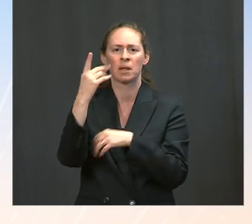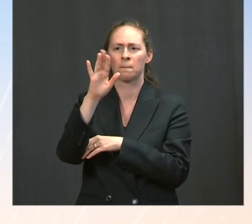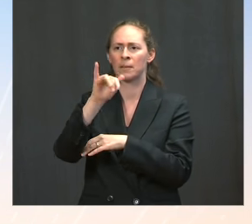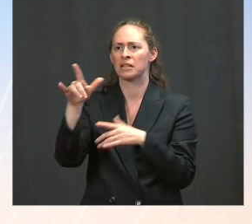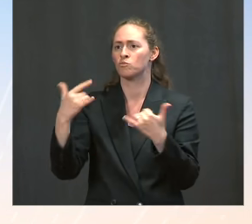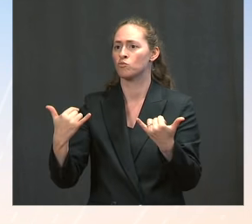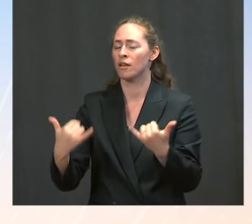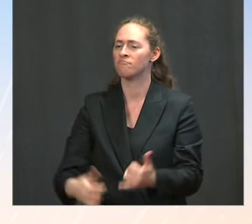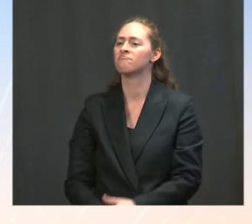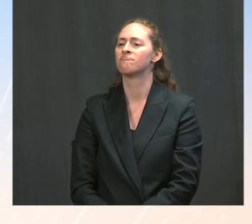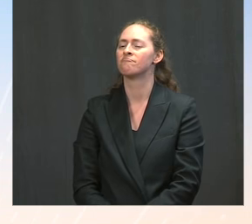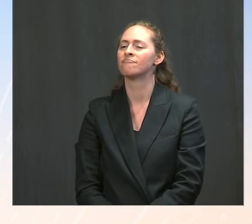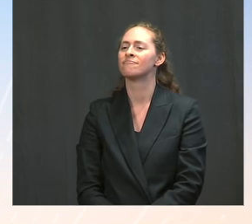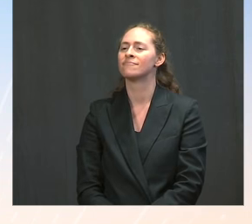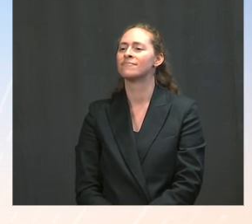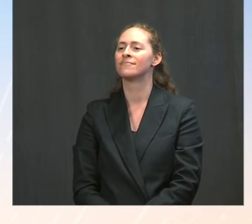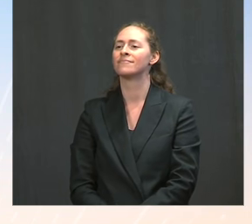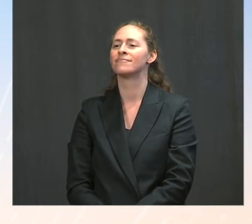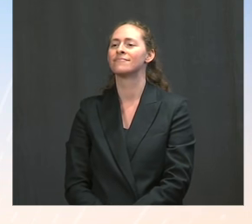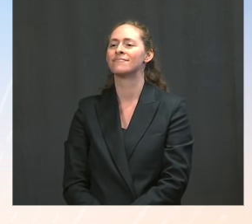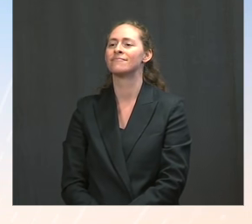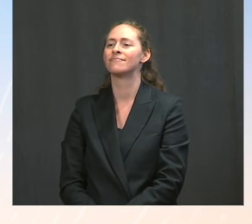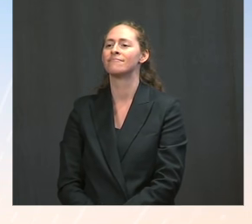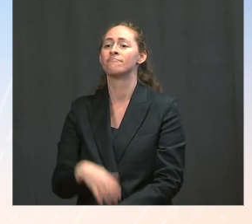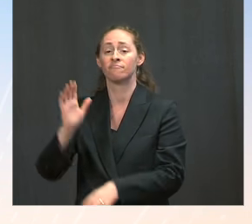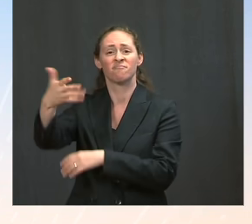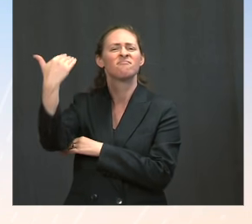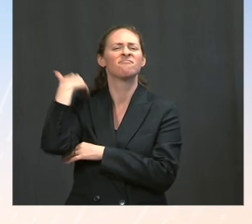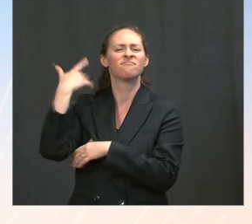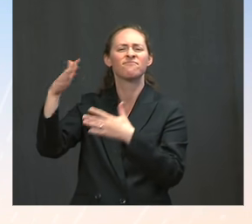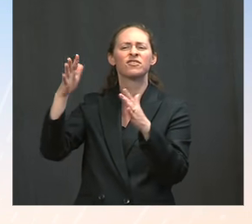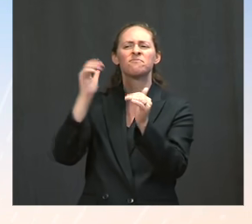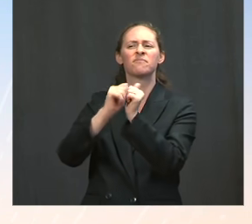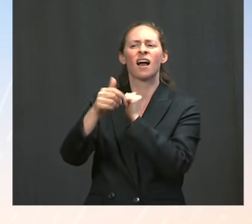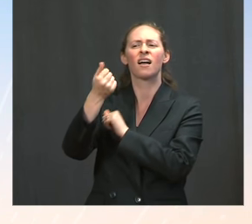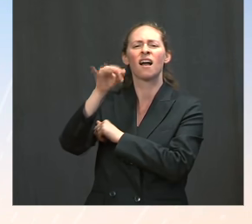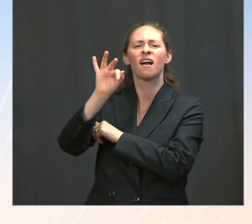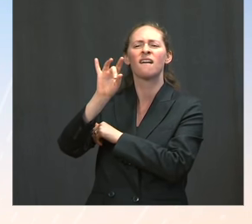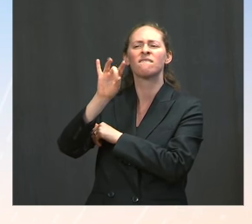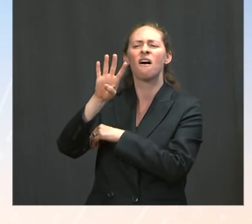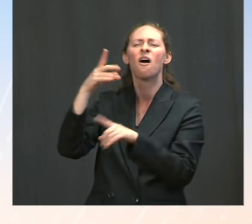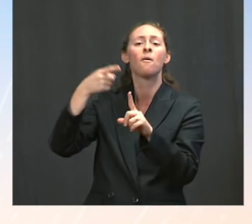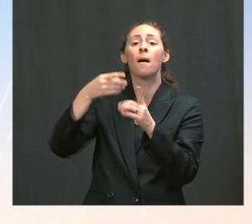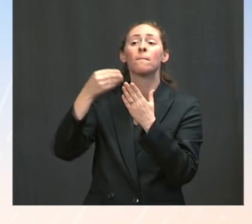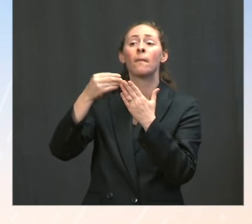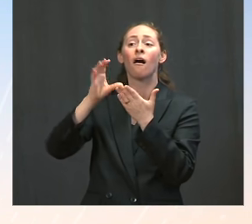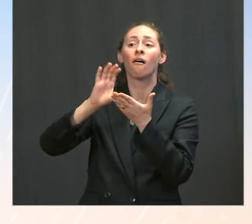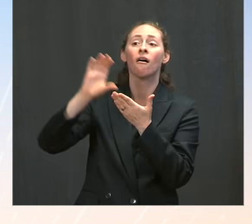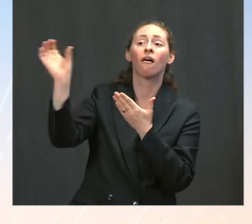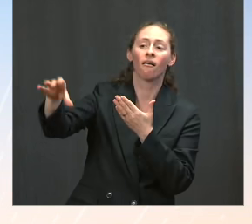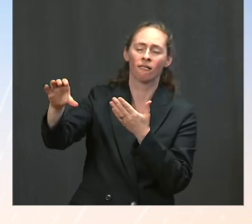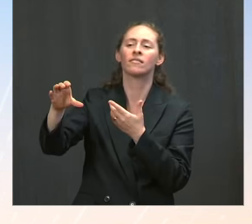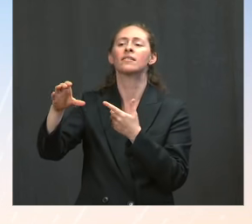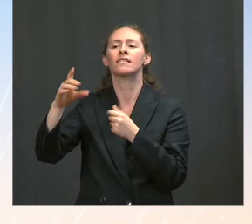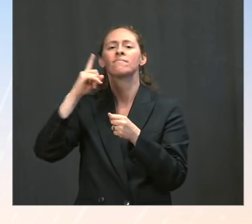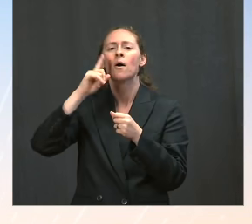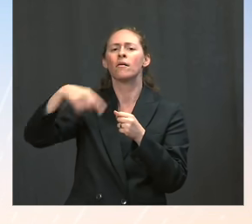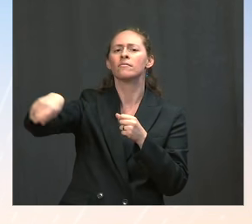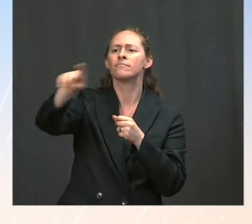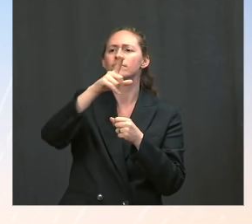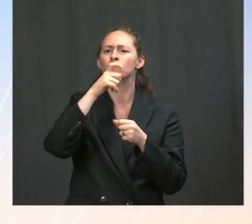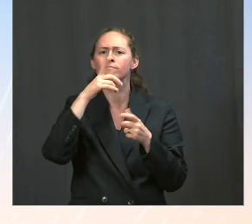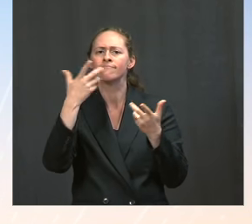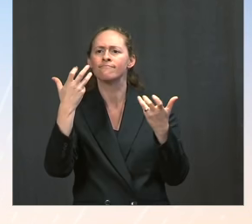which established the Crime Victims Funds, which received most of its funds through deposits from criminal fines and penalties from convictions in